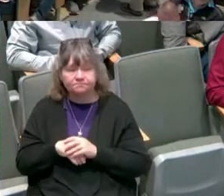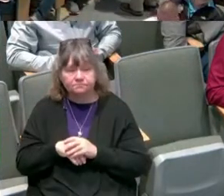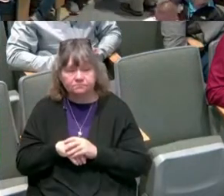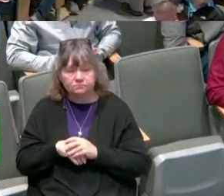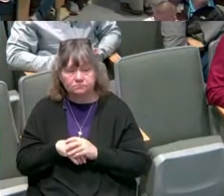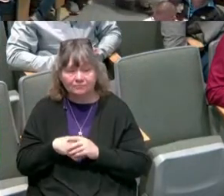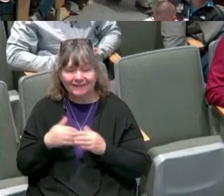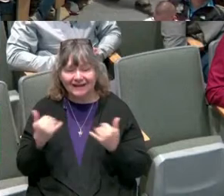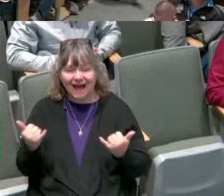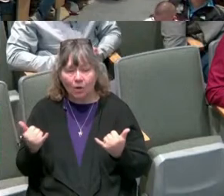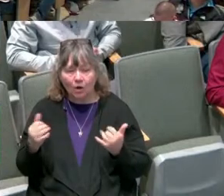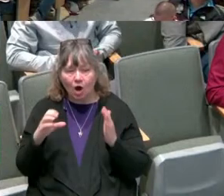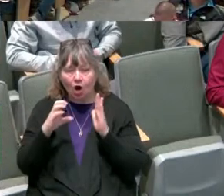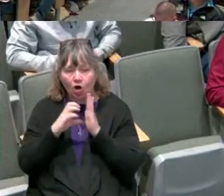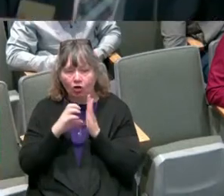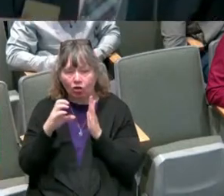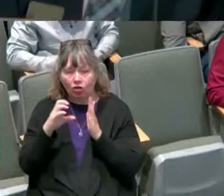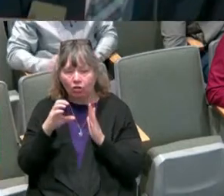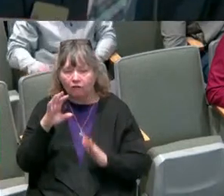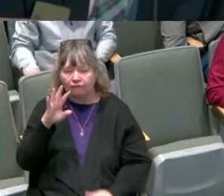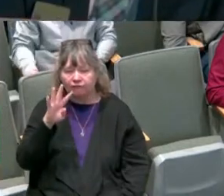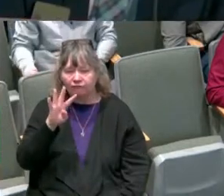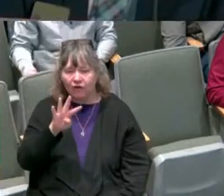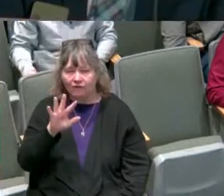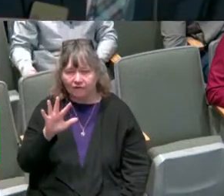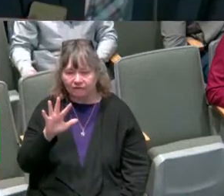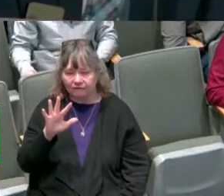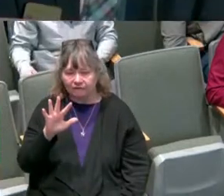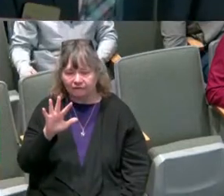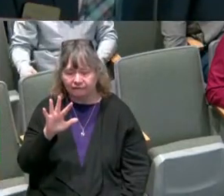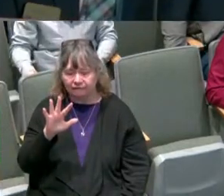we are now on article 45